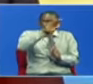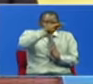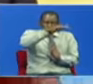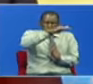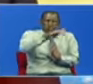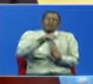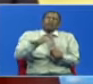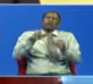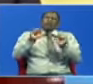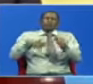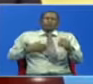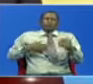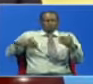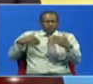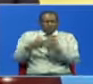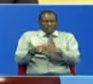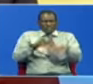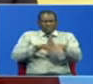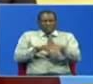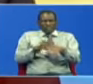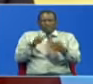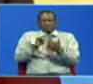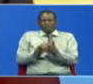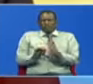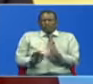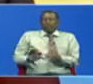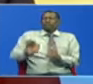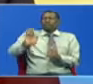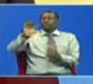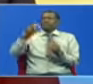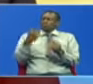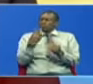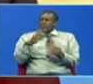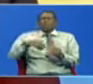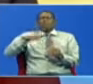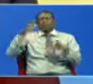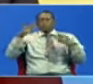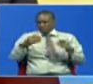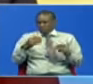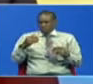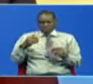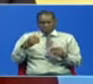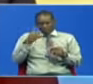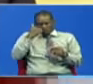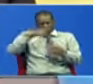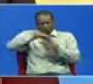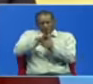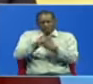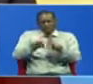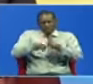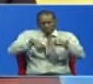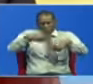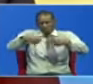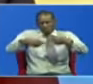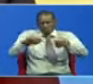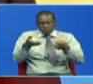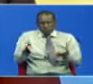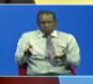at that point where we are rising on that curve. So we are going to see more cases as we move forward.